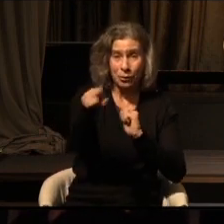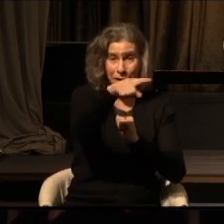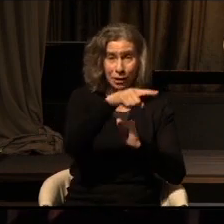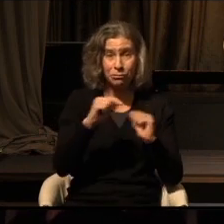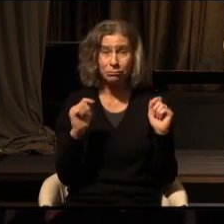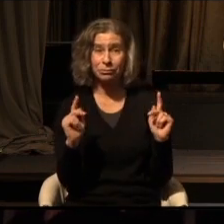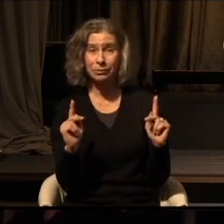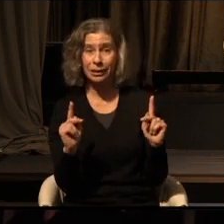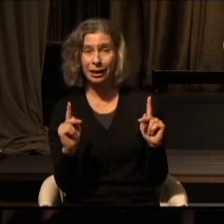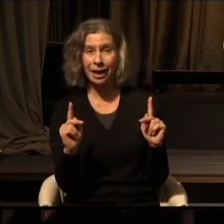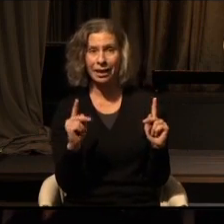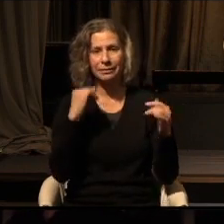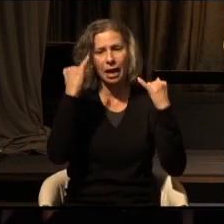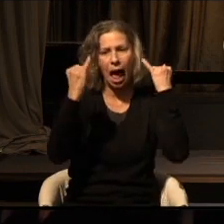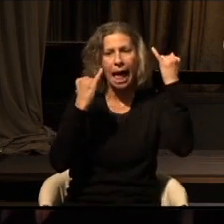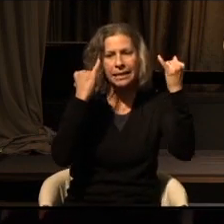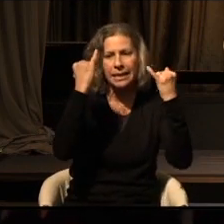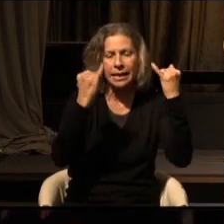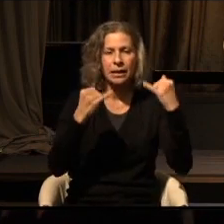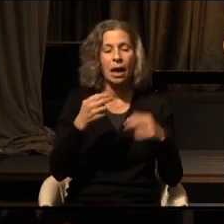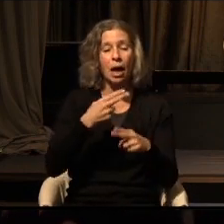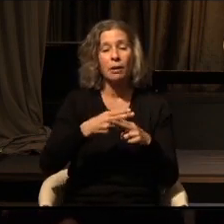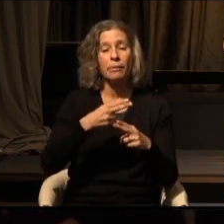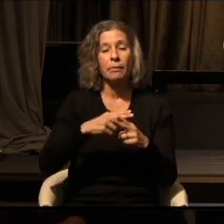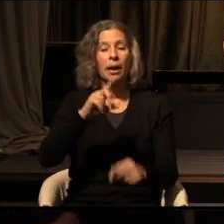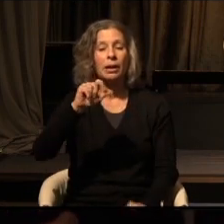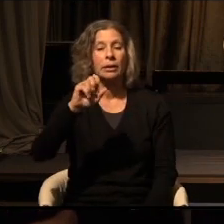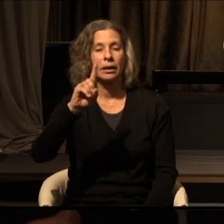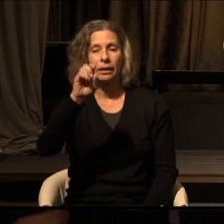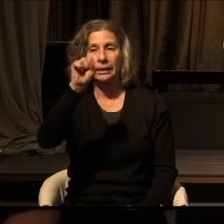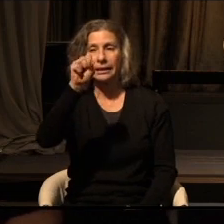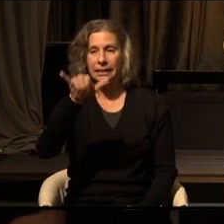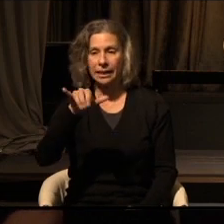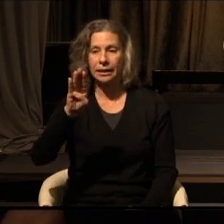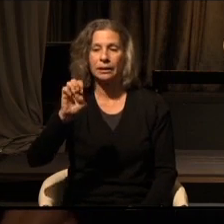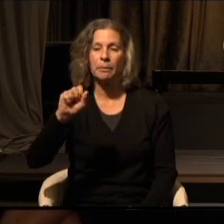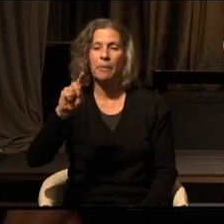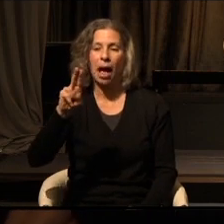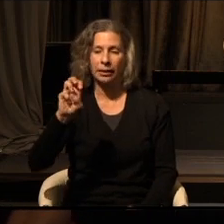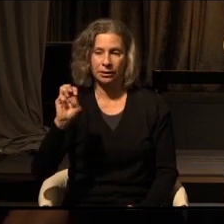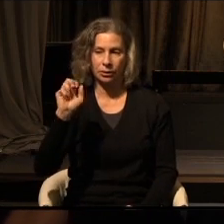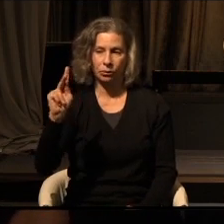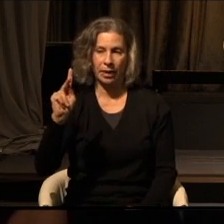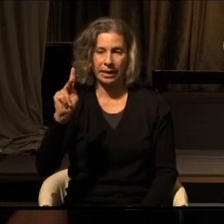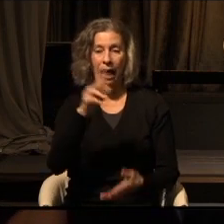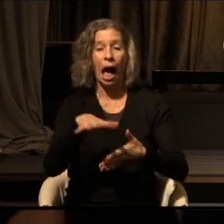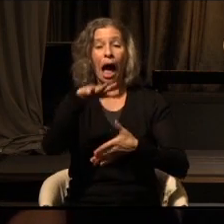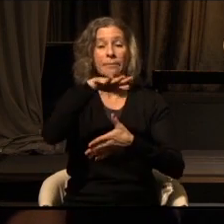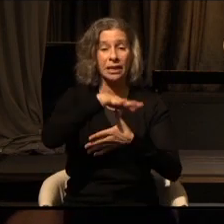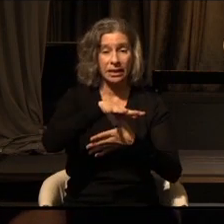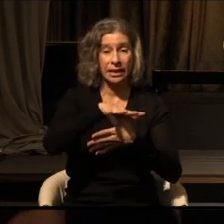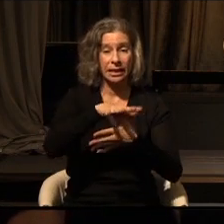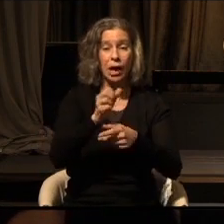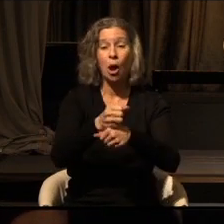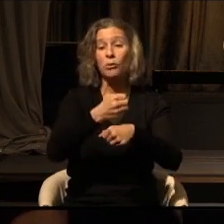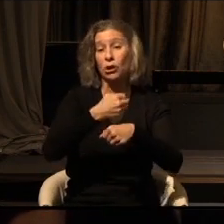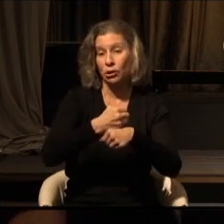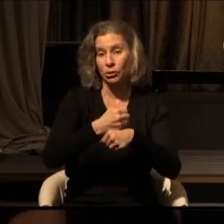A lot of ideas, right? My name is Lindsay Bostwick. I'm the senior producer at the Arts Center at NYU in Abu